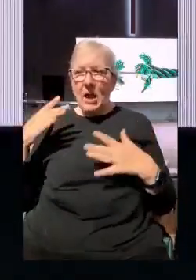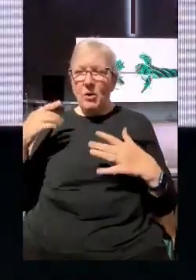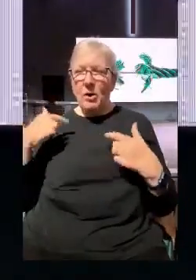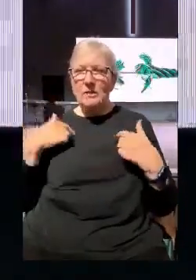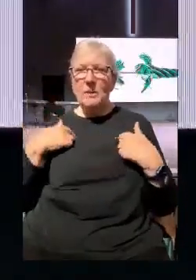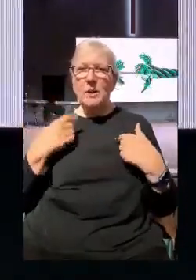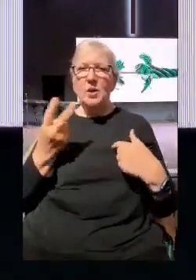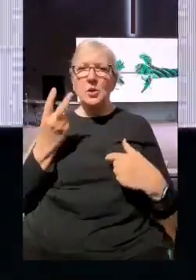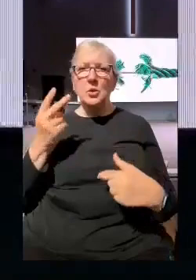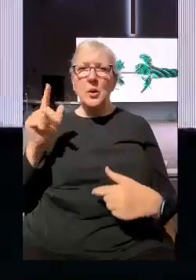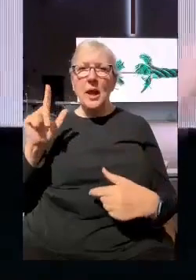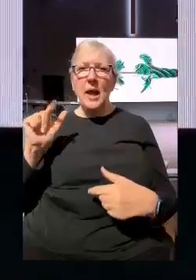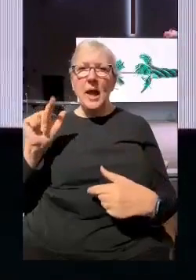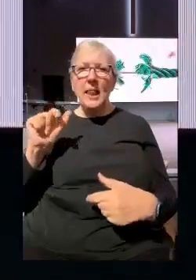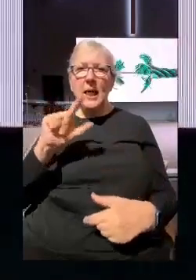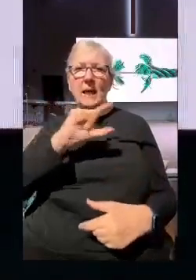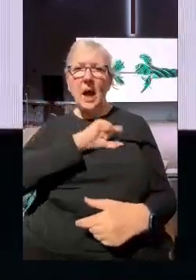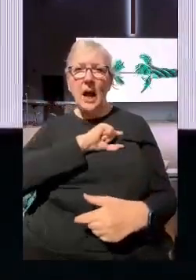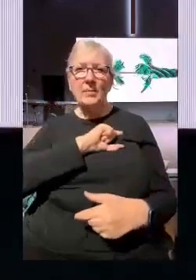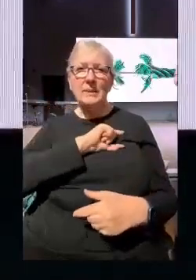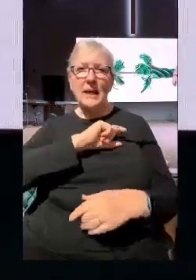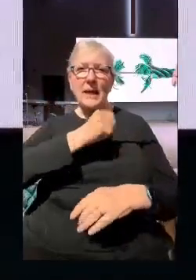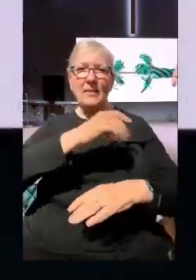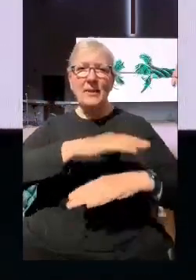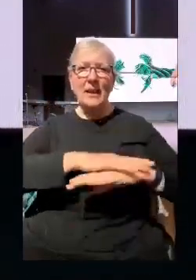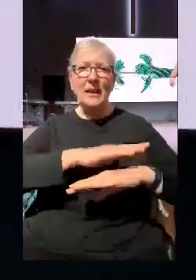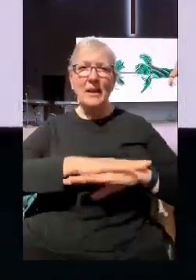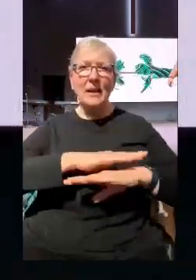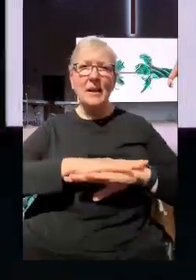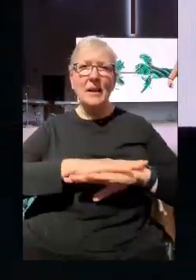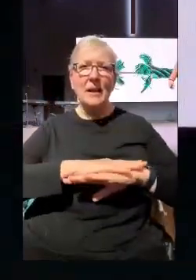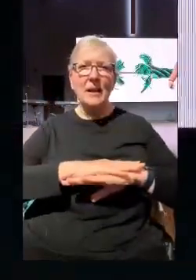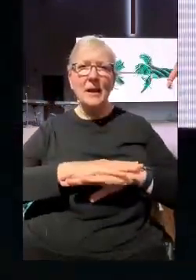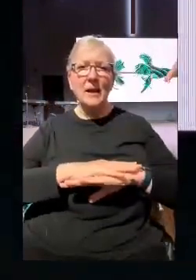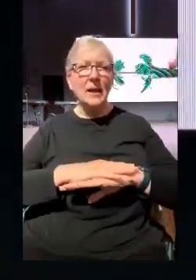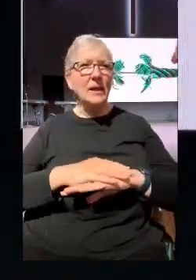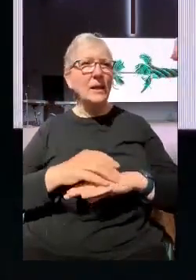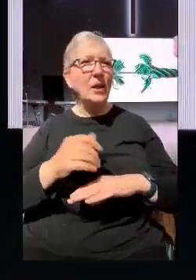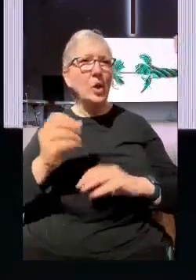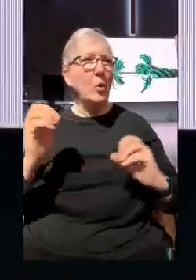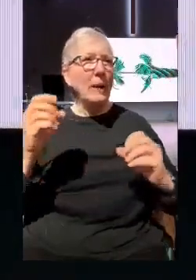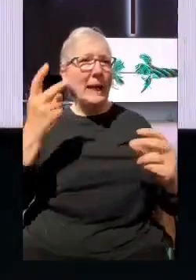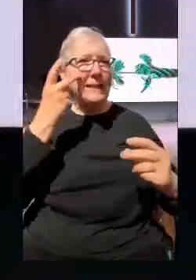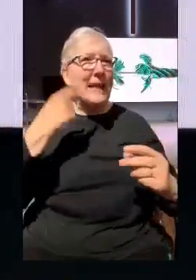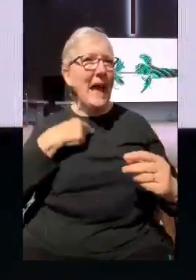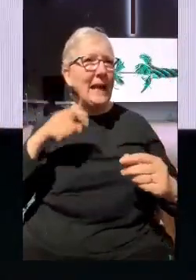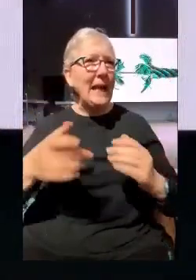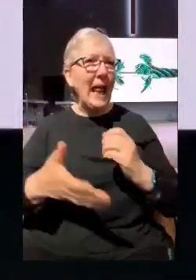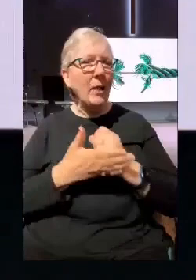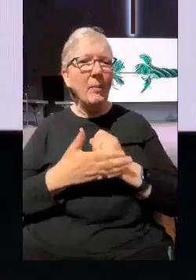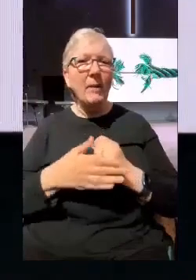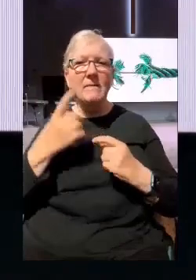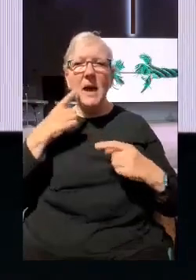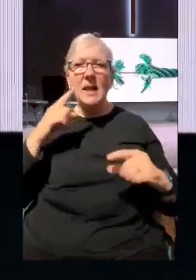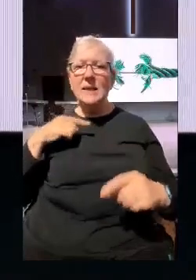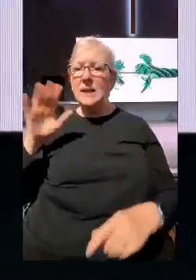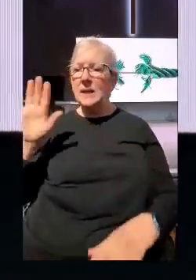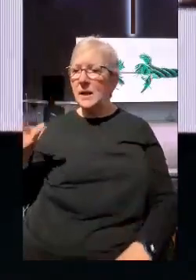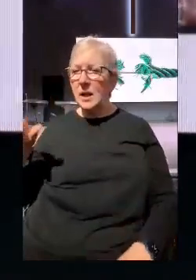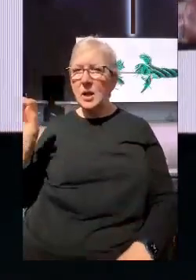cops at a table across. I was like, does anybody see that I need some help here? And finally, I said to her, okay, I